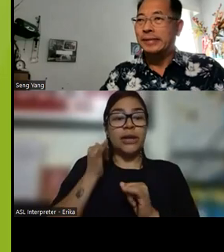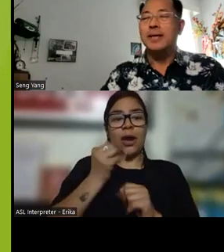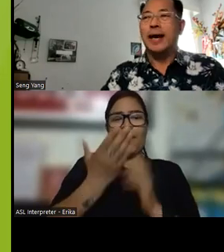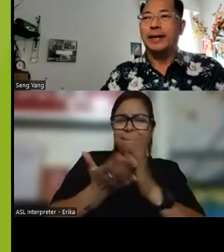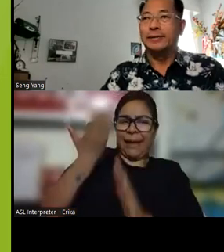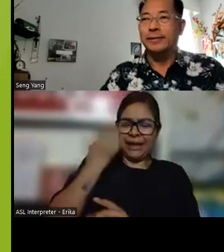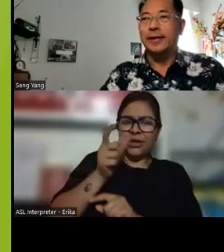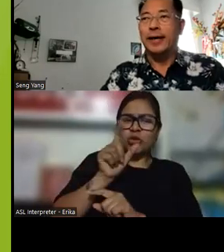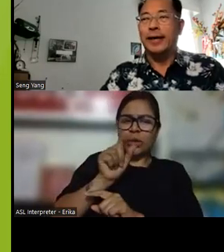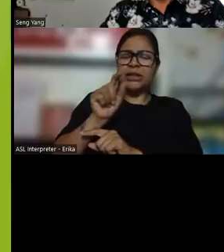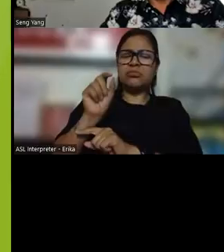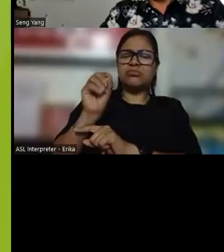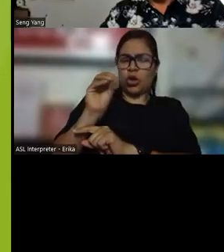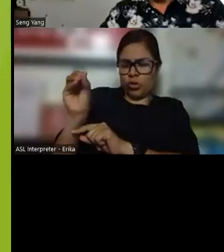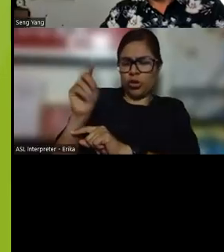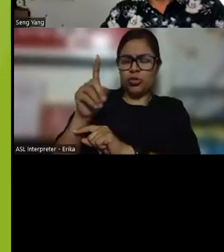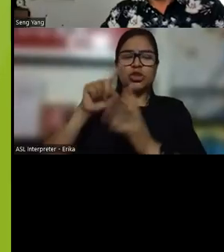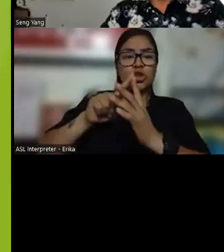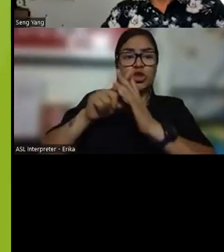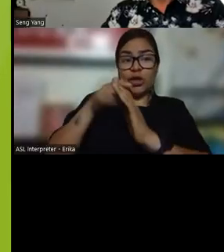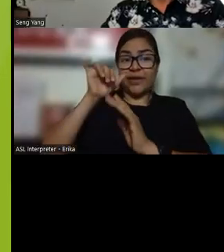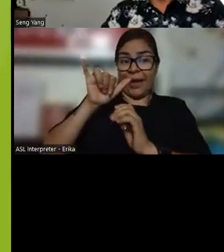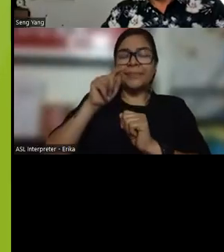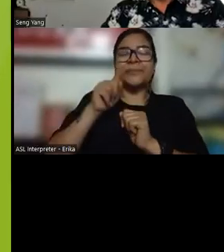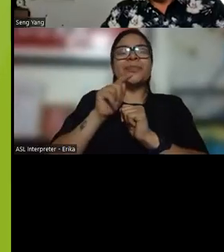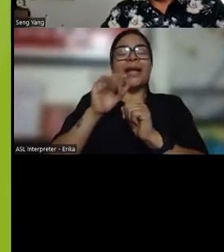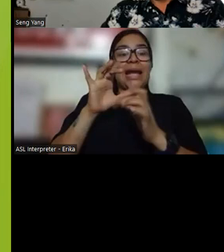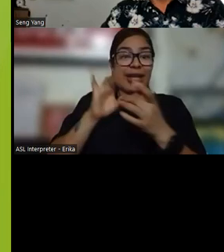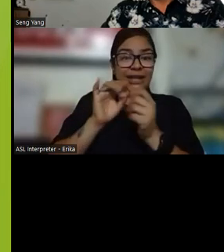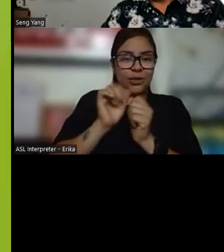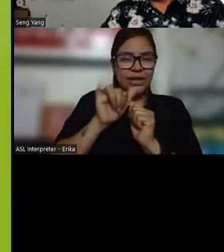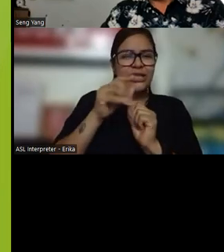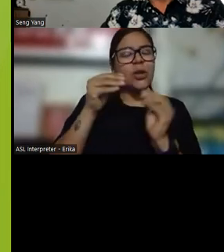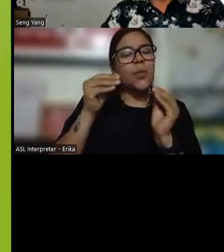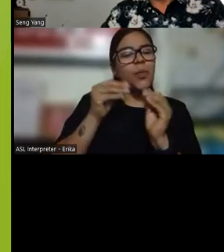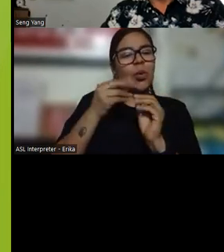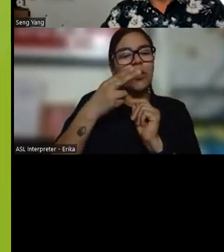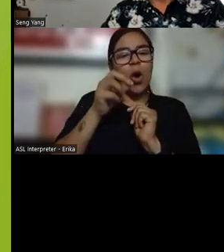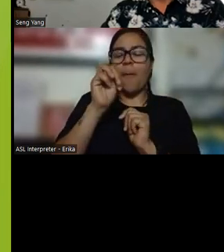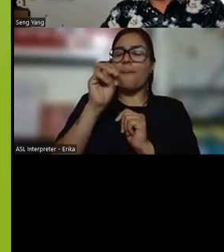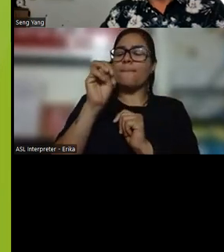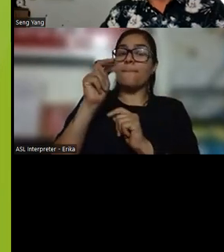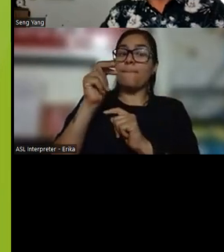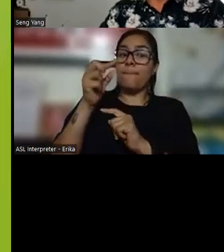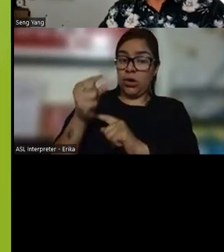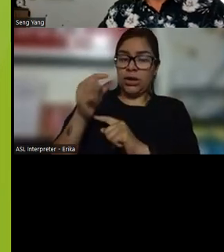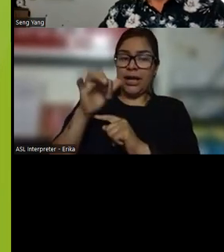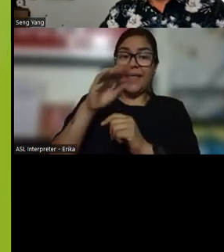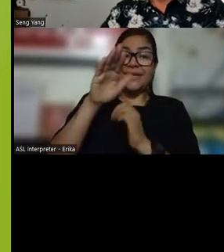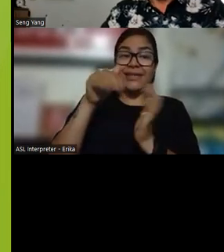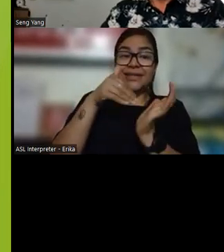2000. And the Hmong Culture Center is a Hmong and Southeast Asia Community Resource Center for